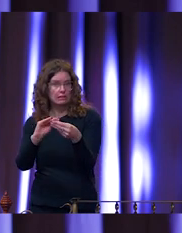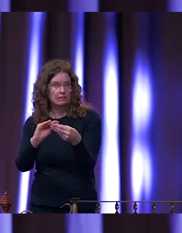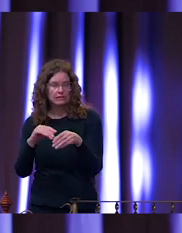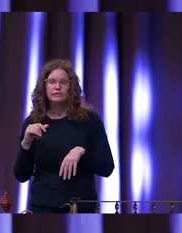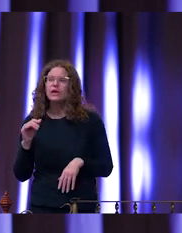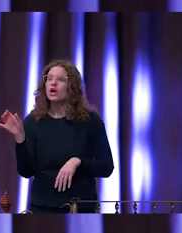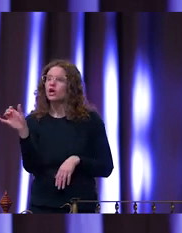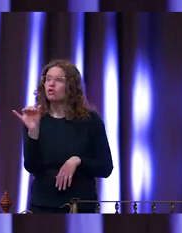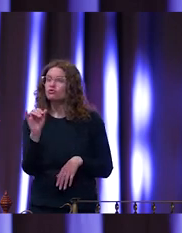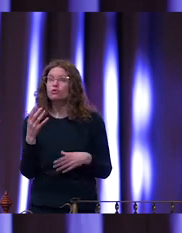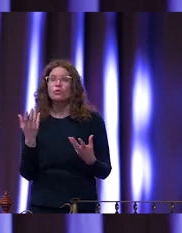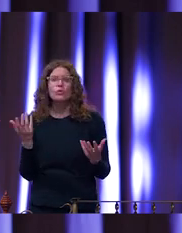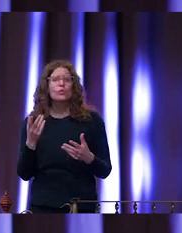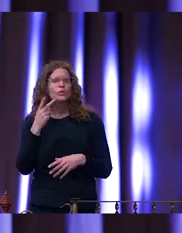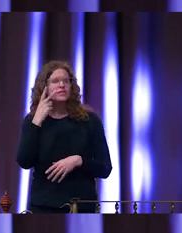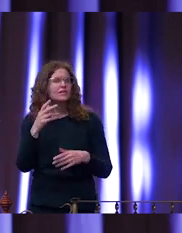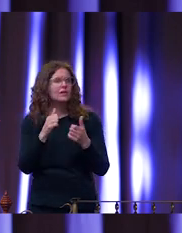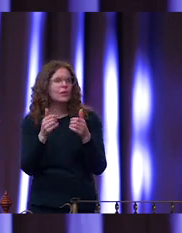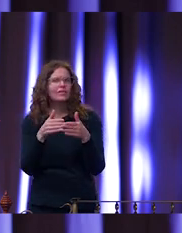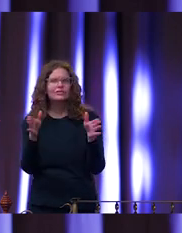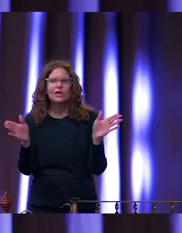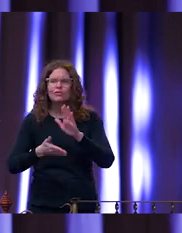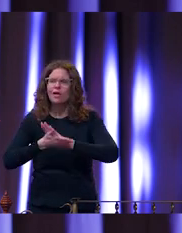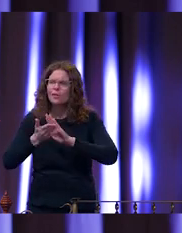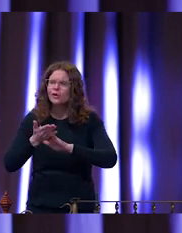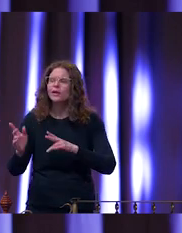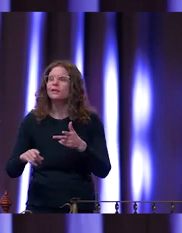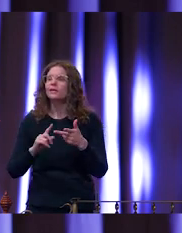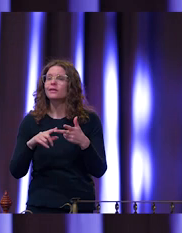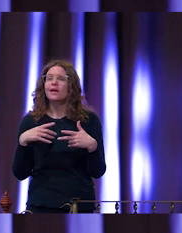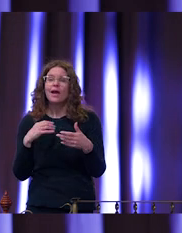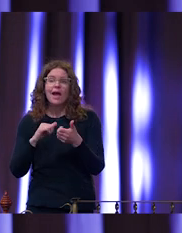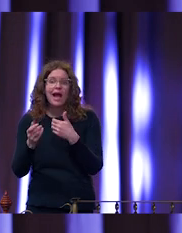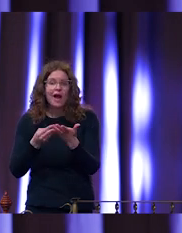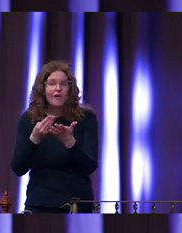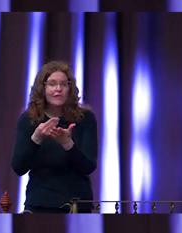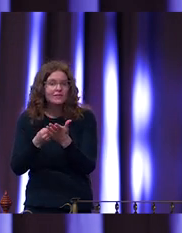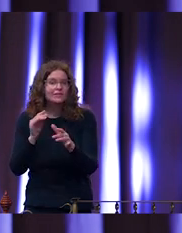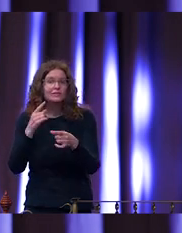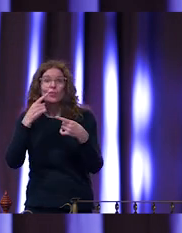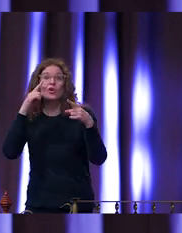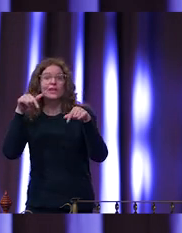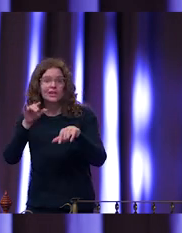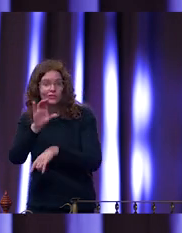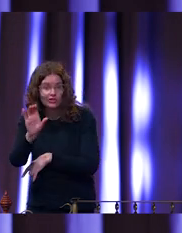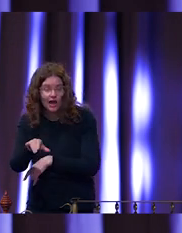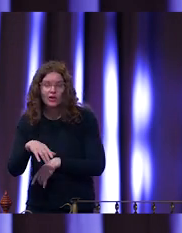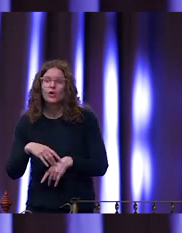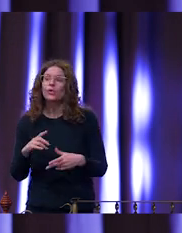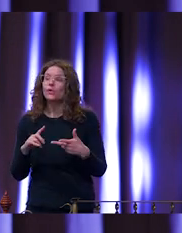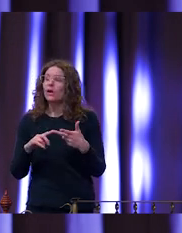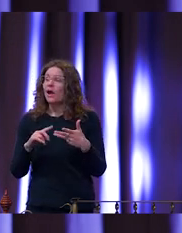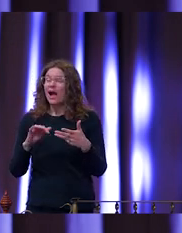seeing with general operating, with how funding is working in Chicago, how we try to collaborate